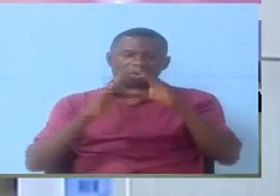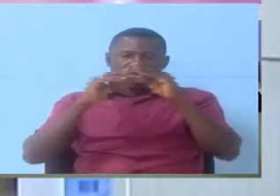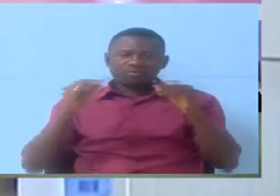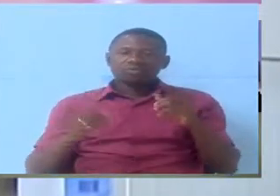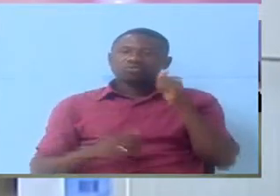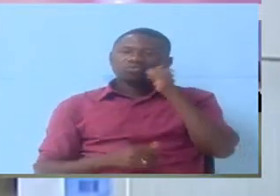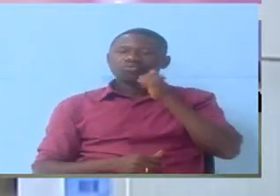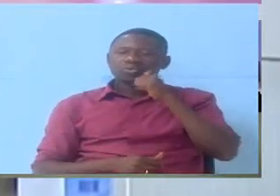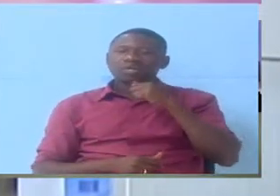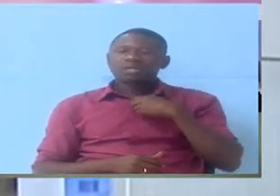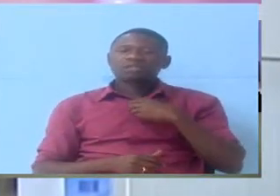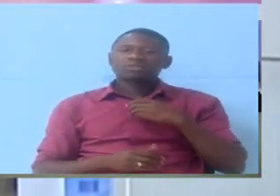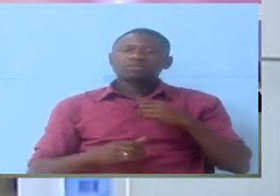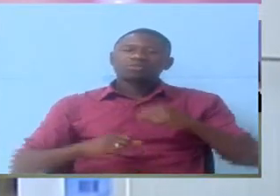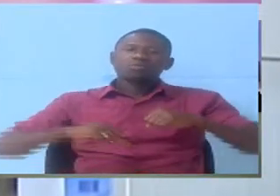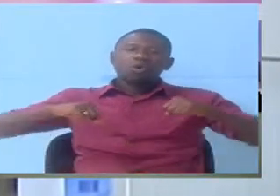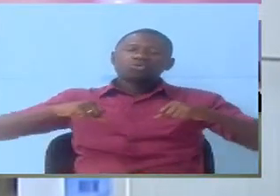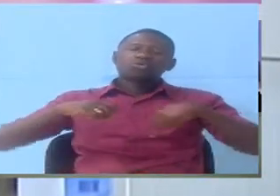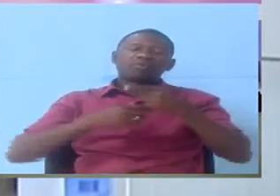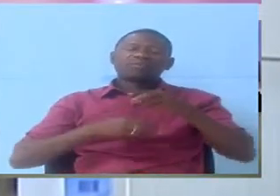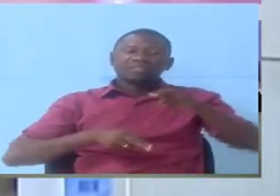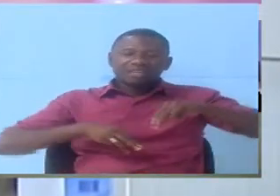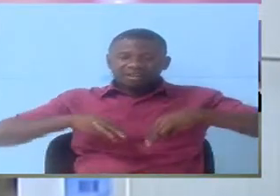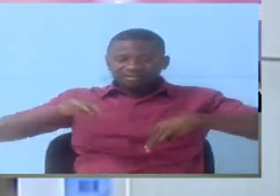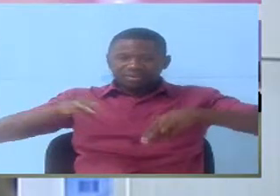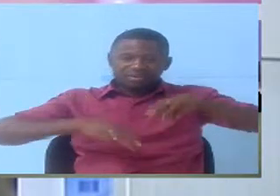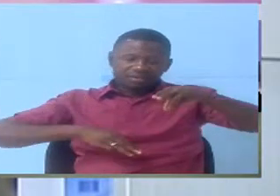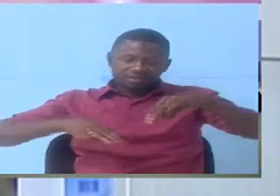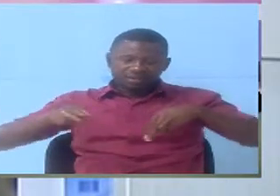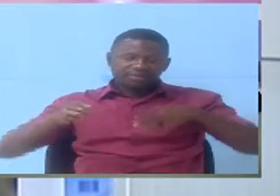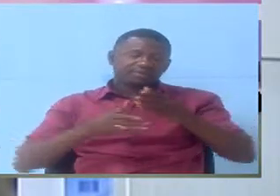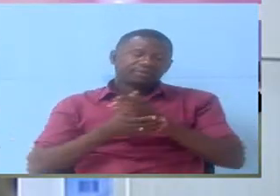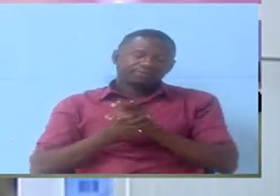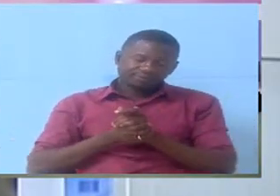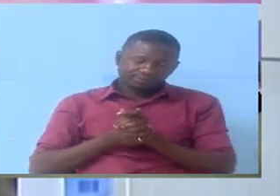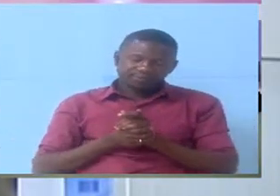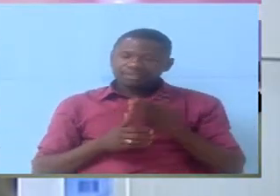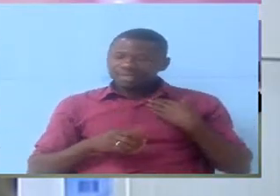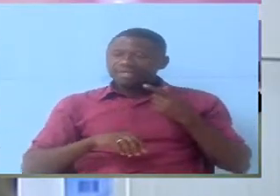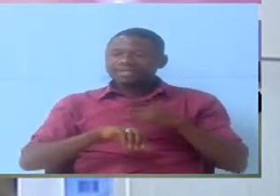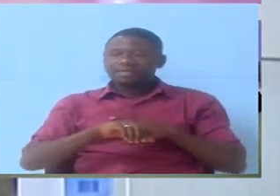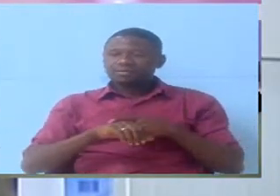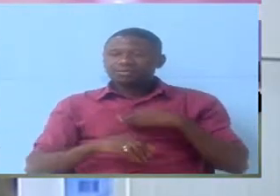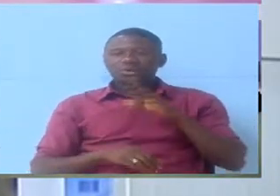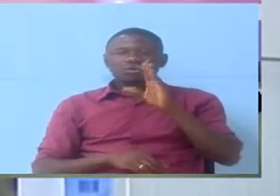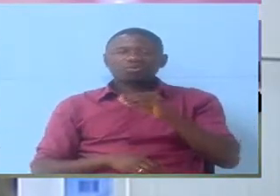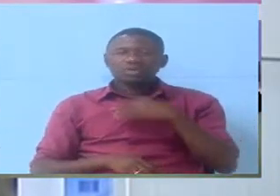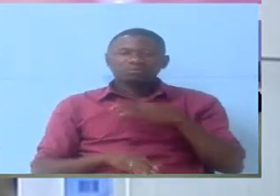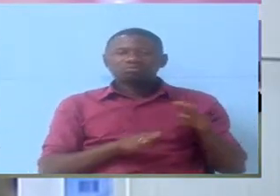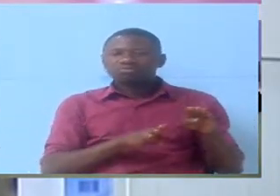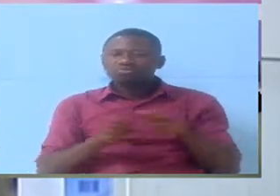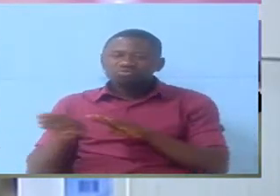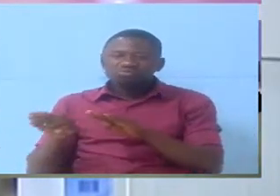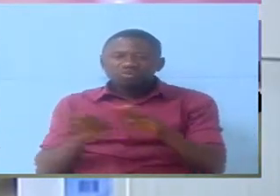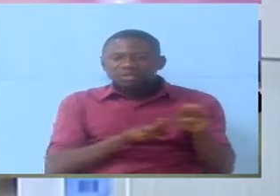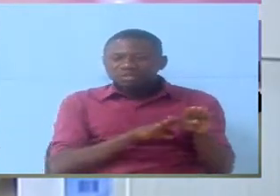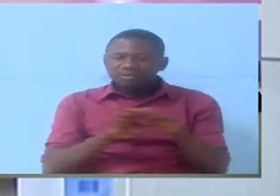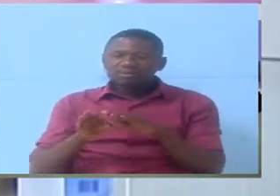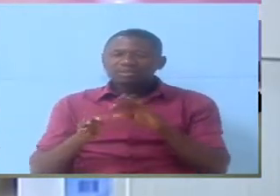So whilst we were doing that movement, transferring